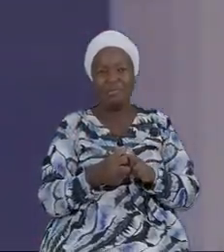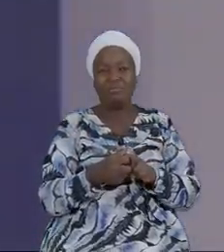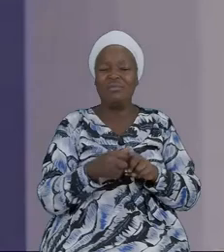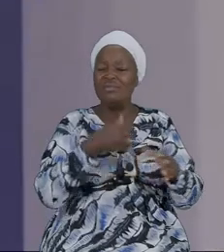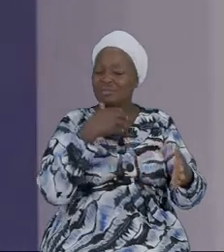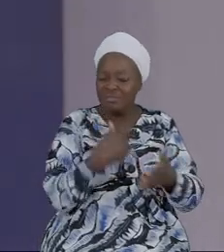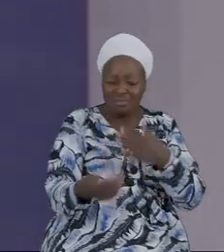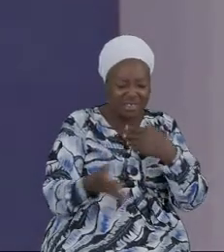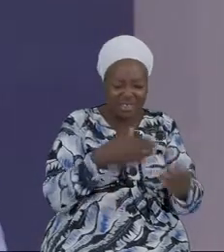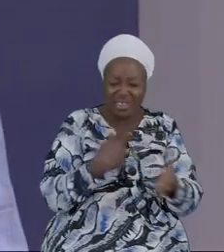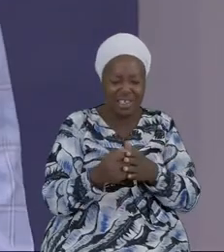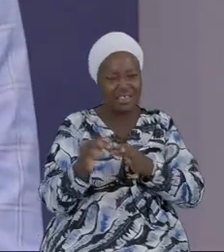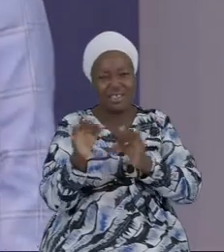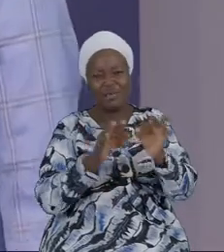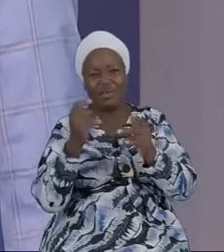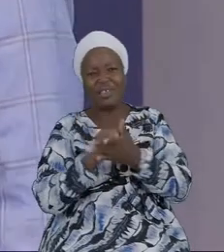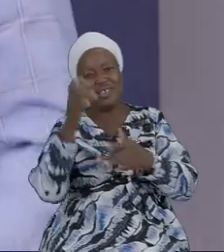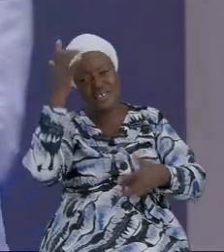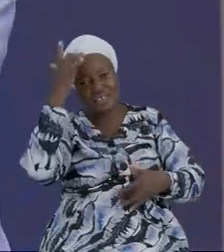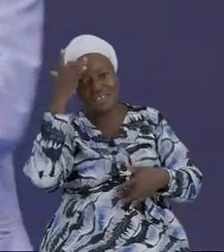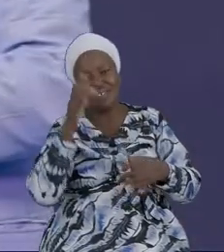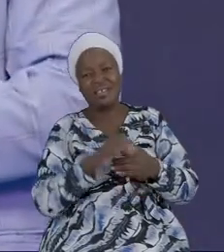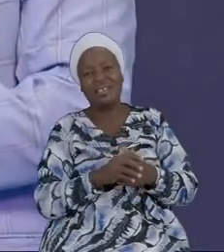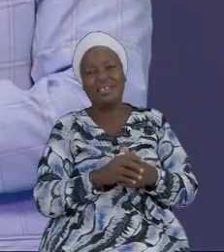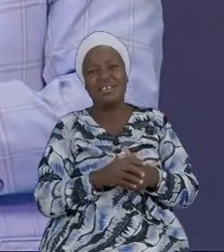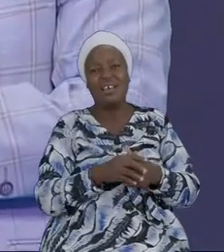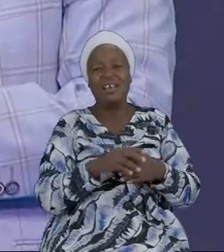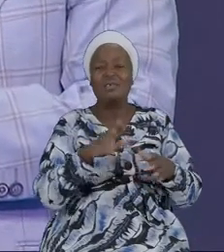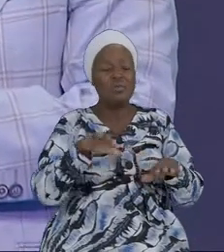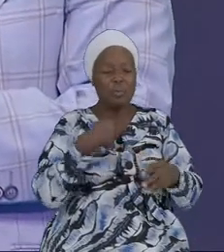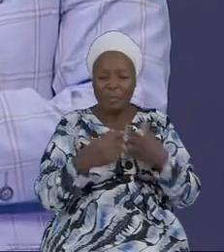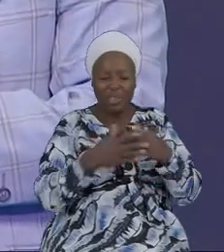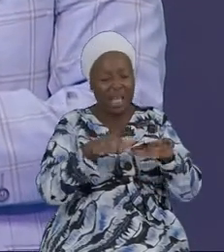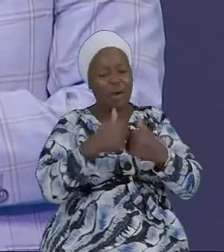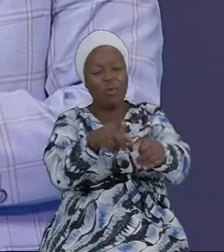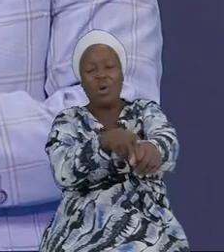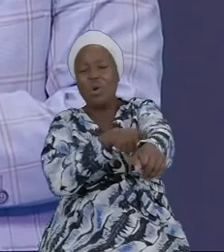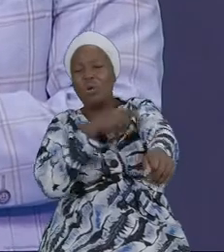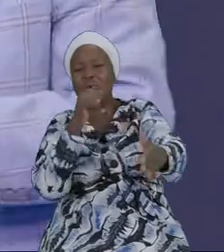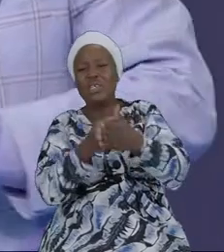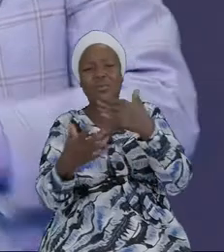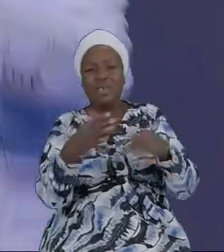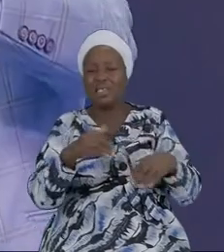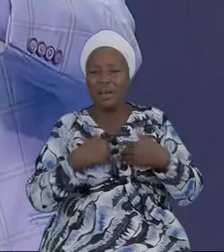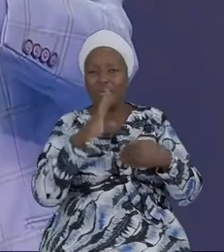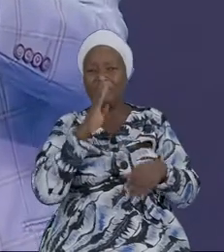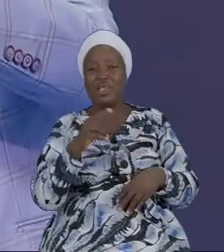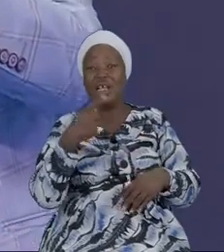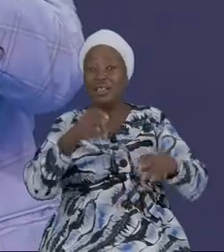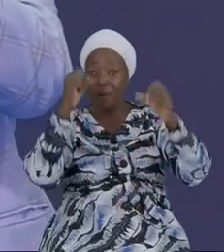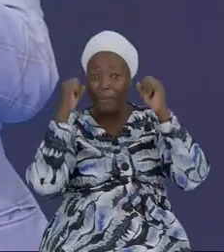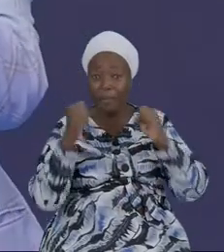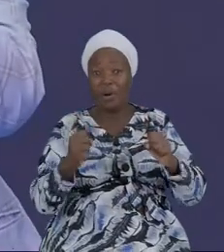whatever the description of the sickness, however long it might have been, the